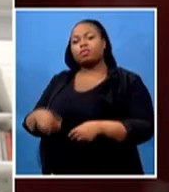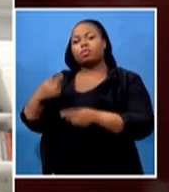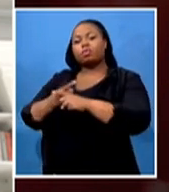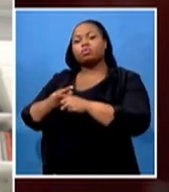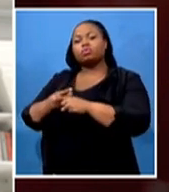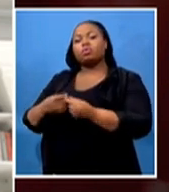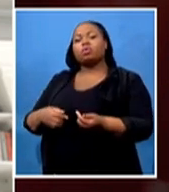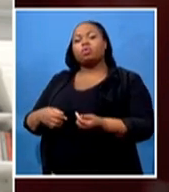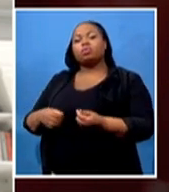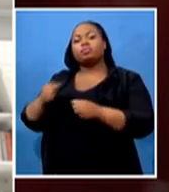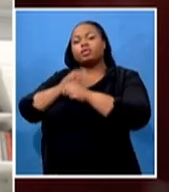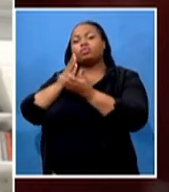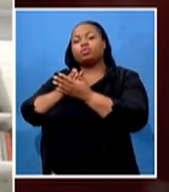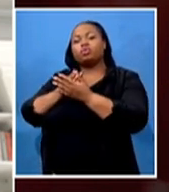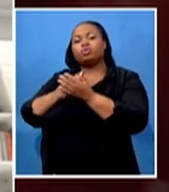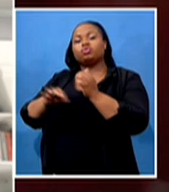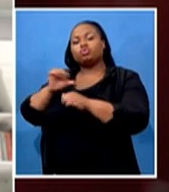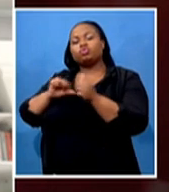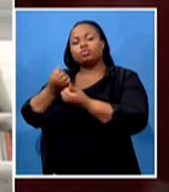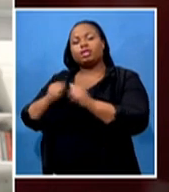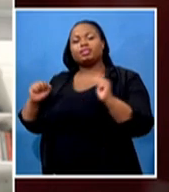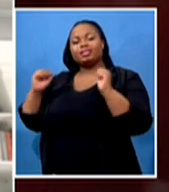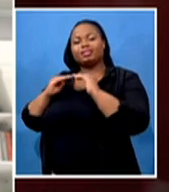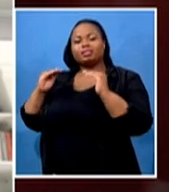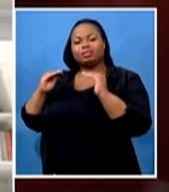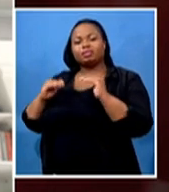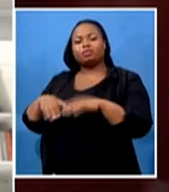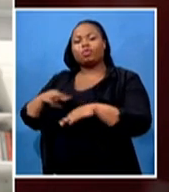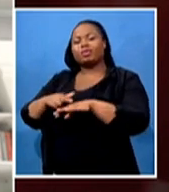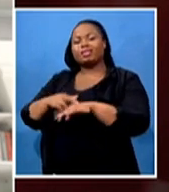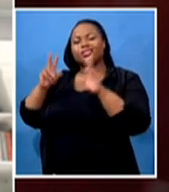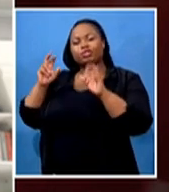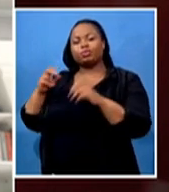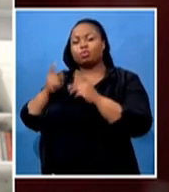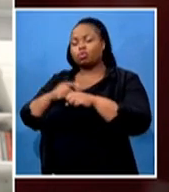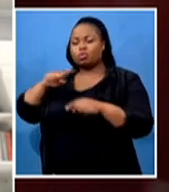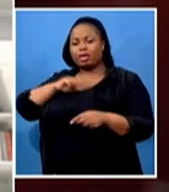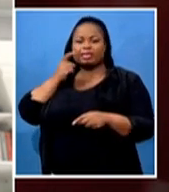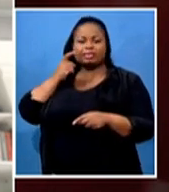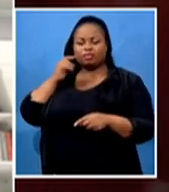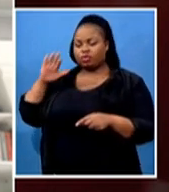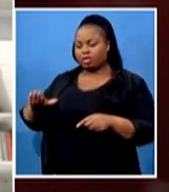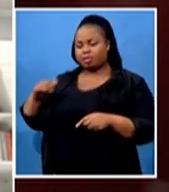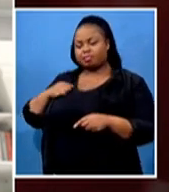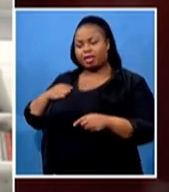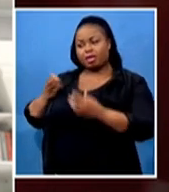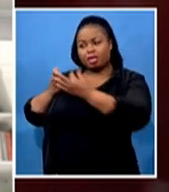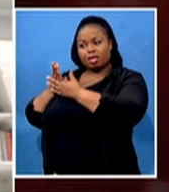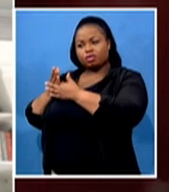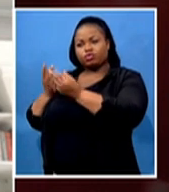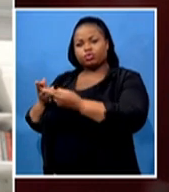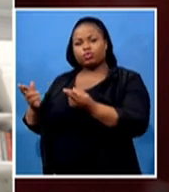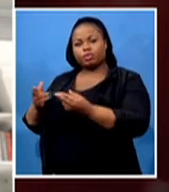justice. Because, you know, it is easy for my child, you know, to actually have access to resources that I take for granted. But